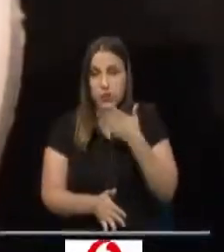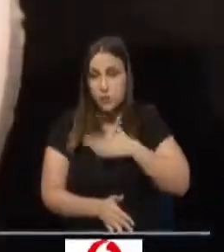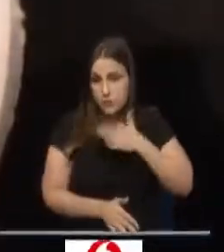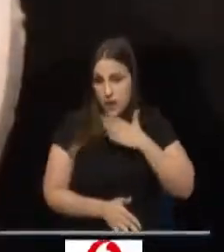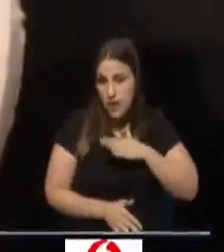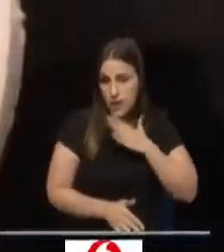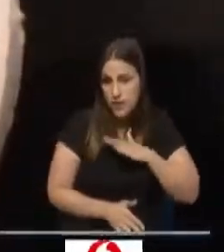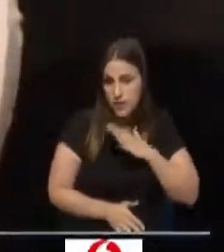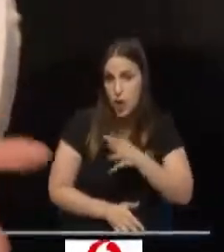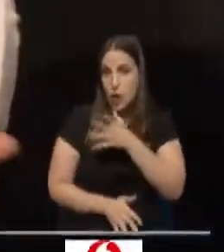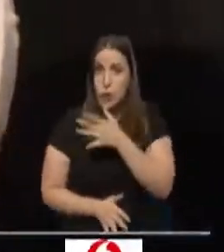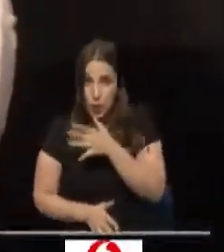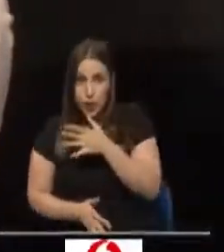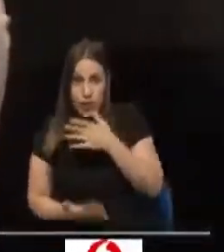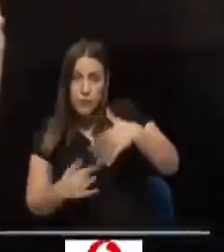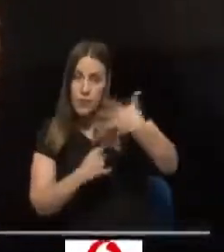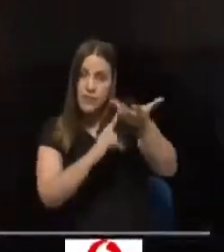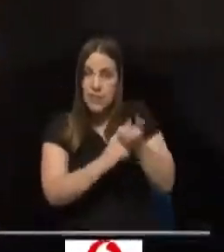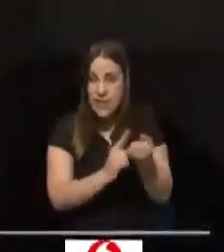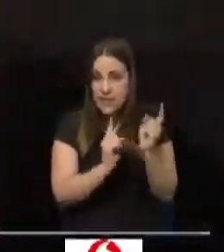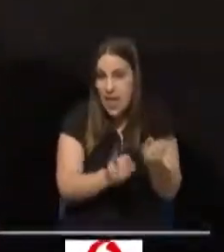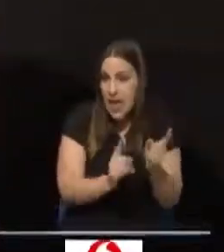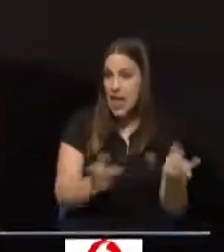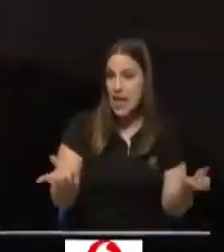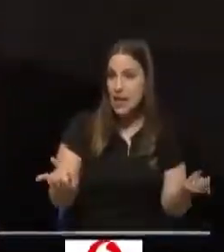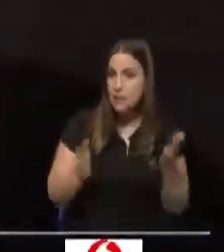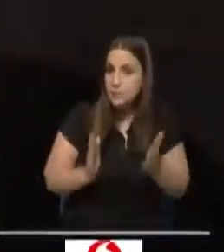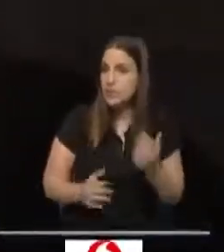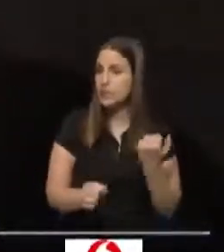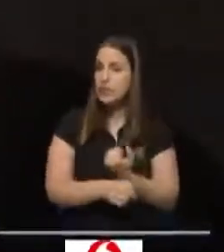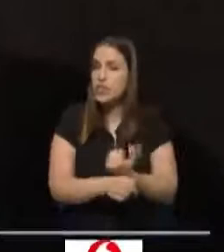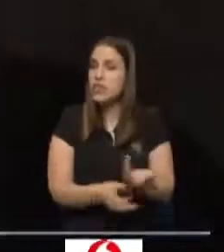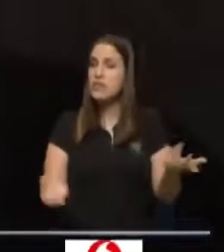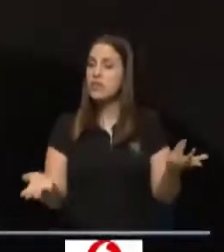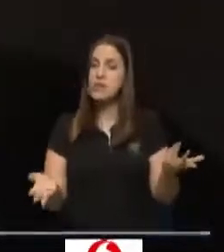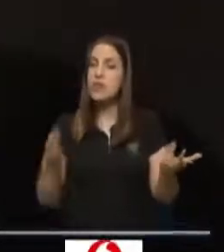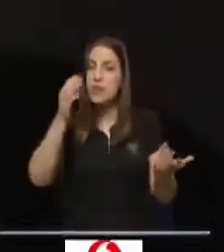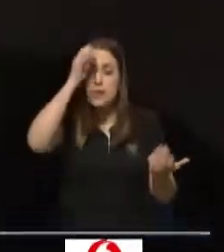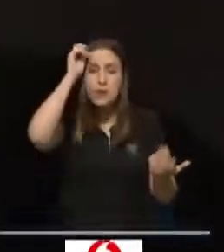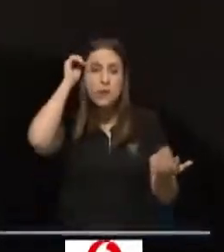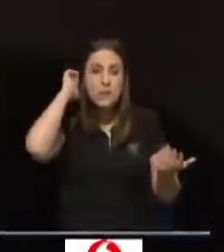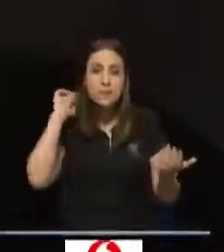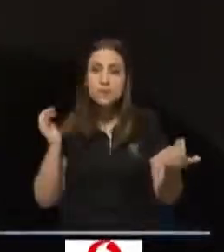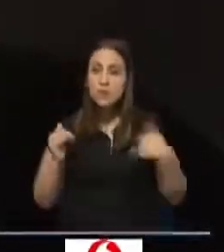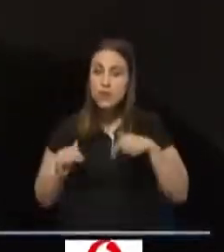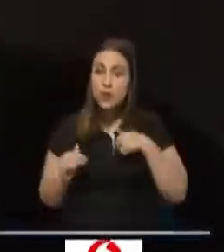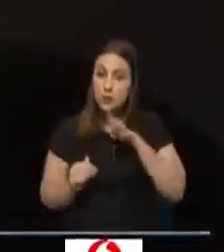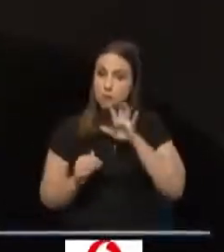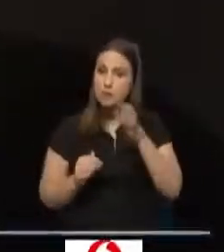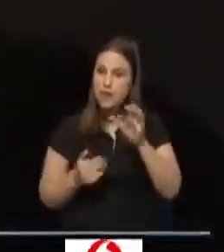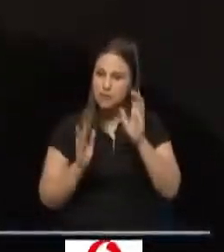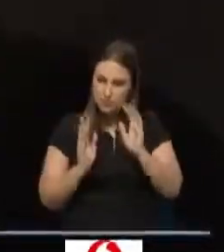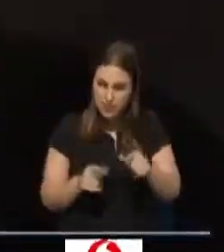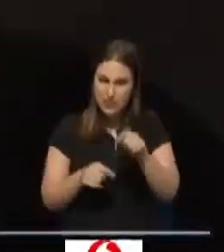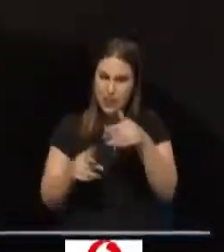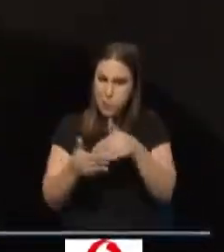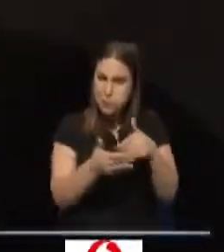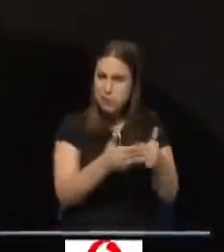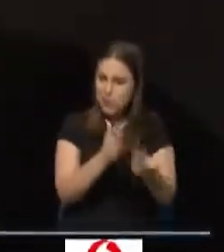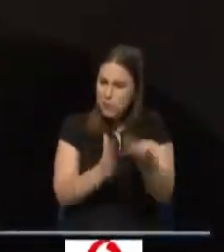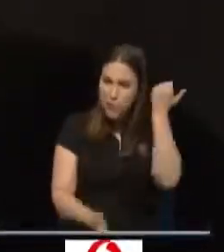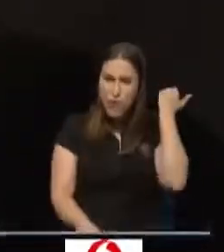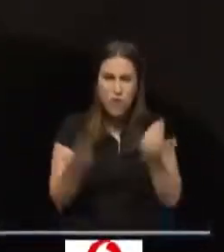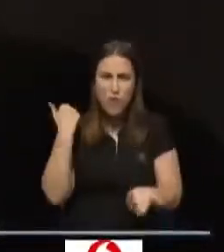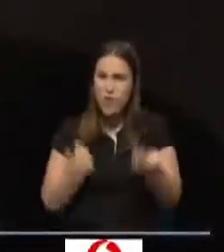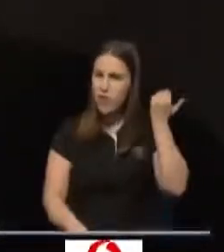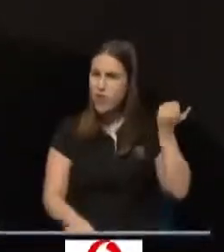infrastructures will have areas that are not white, but they'll have a very strange color, and our customers will be without